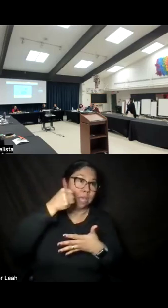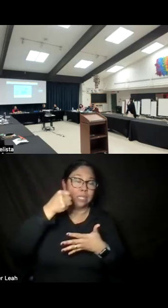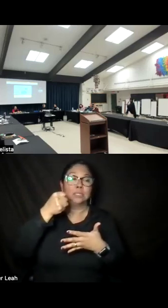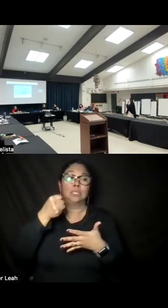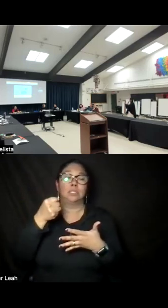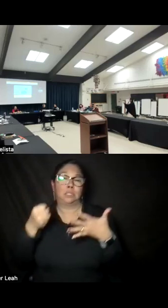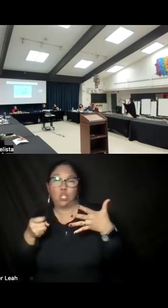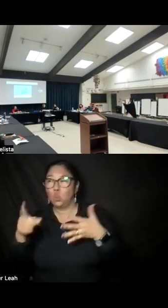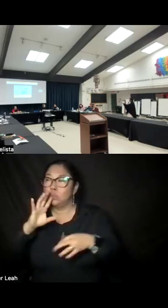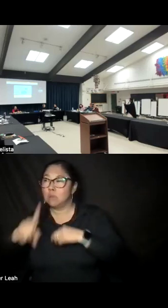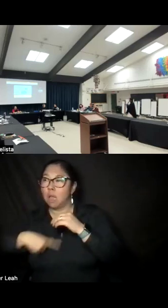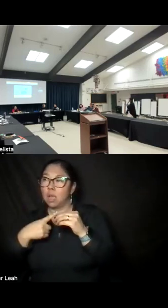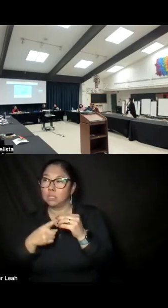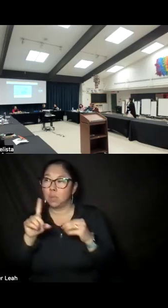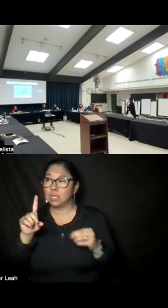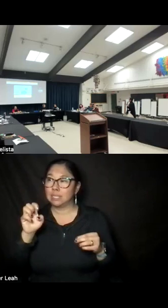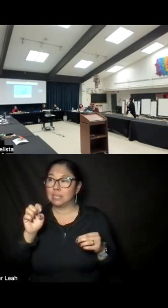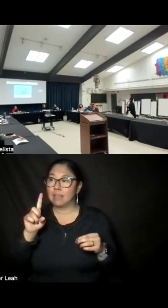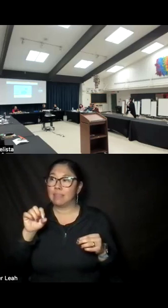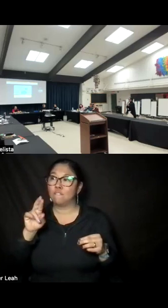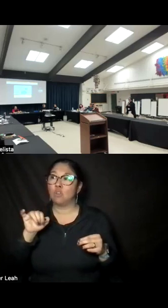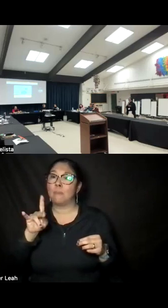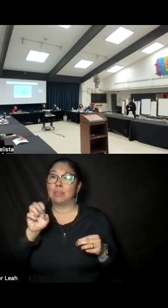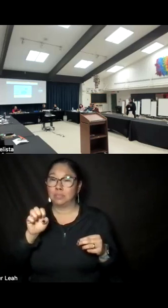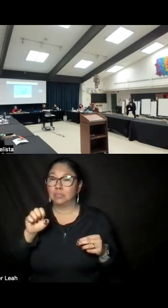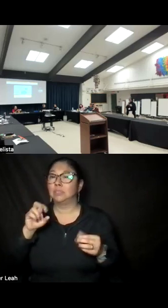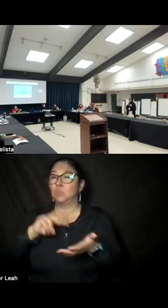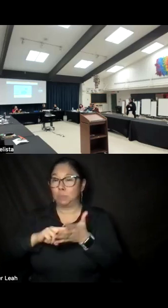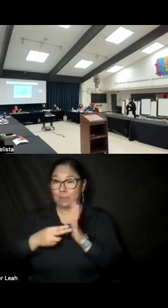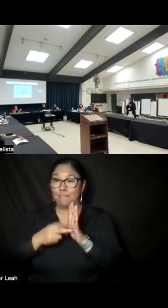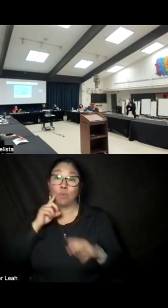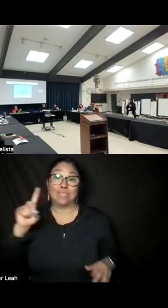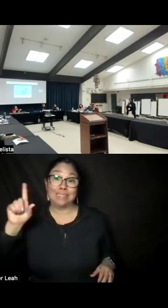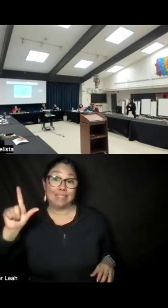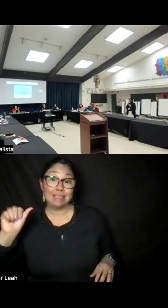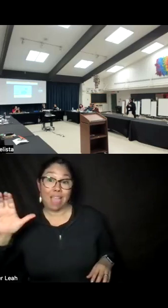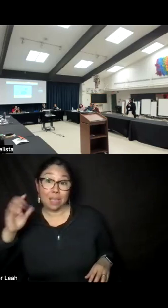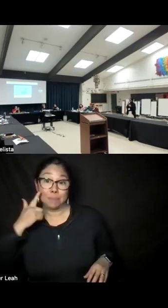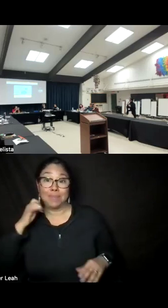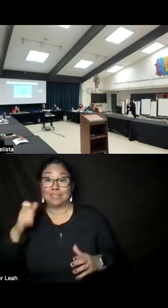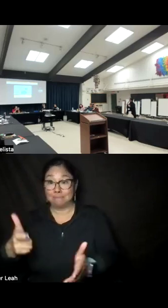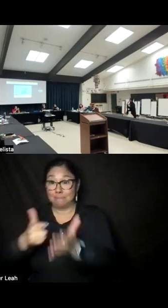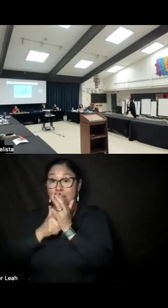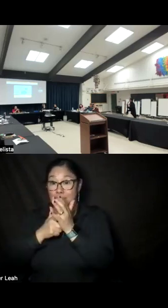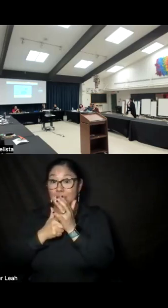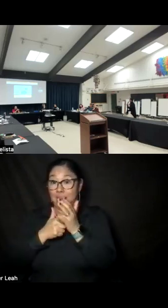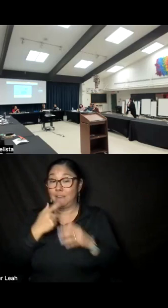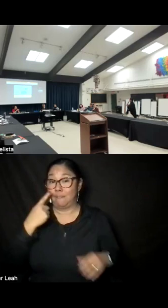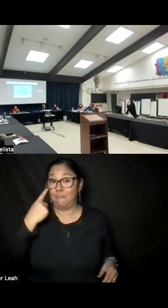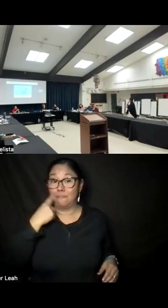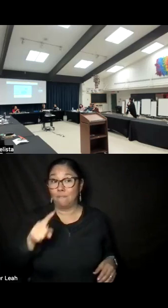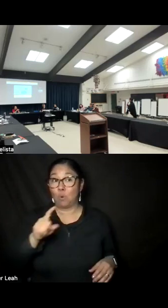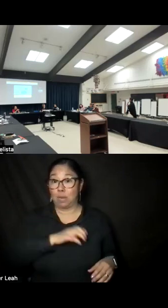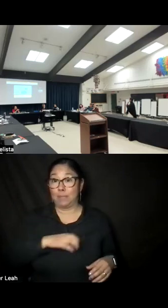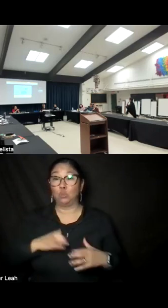think you had talked about deliverables earlier, Megan, really the deliverable for DLAC, because this is also mandated for a DLAC committee, is to share